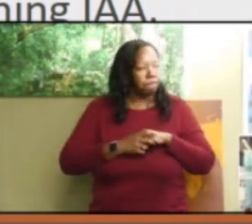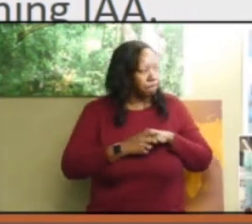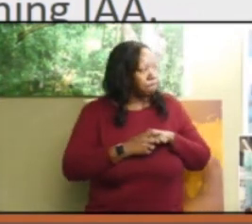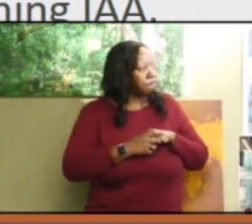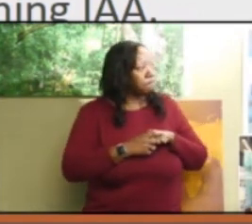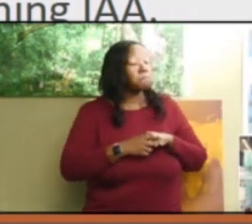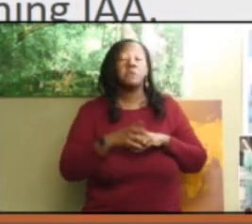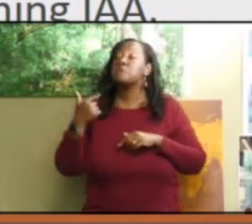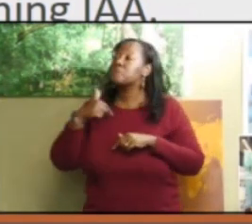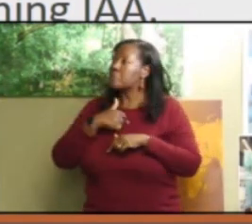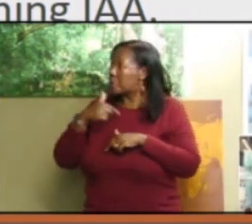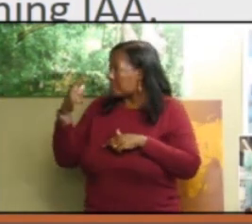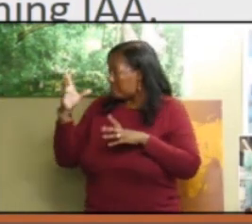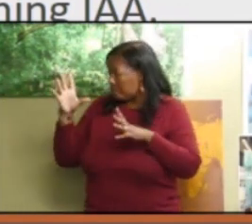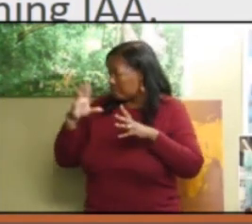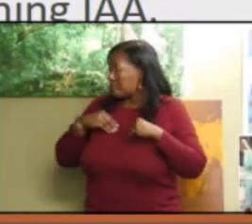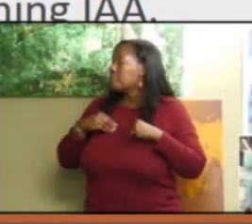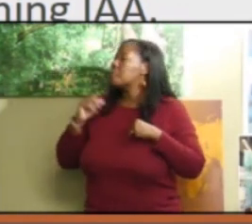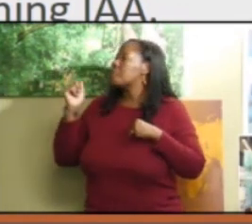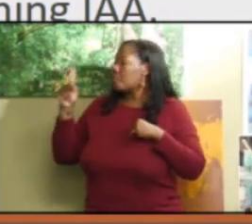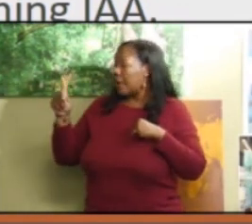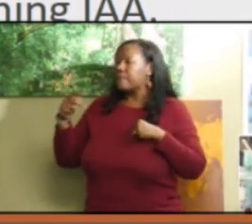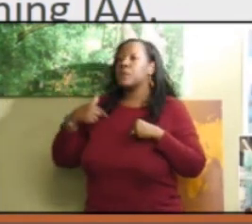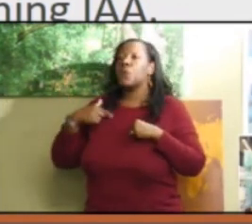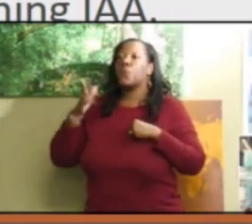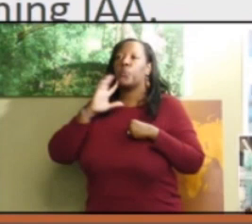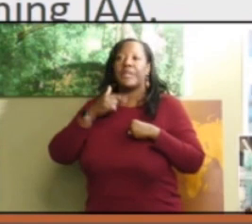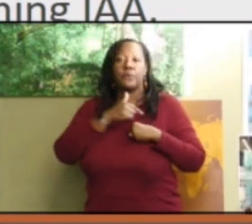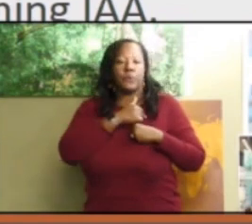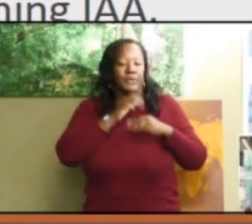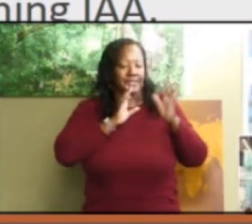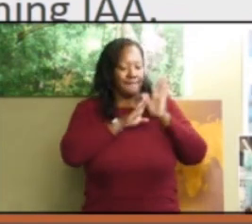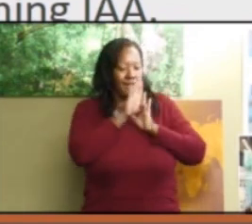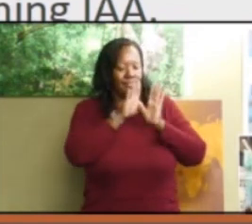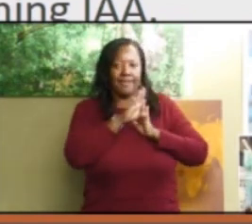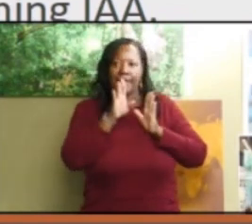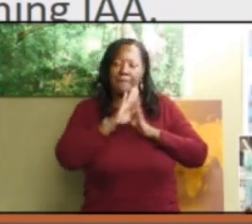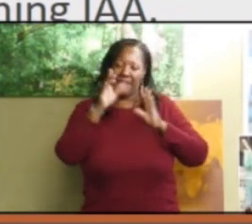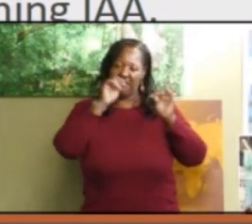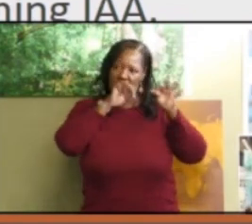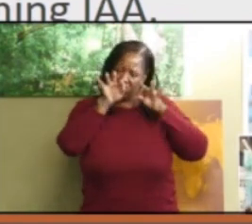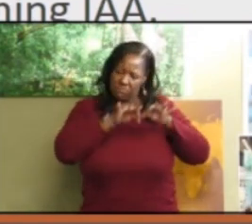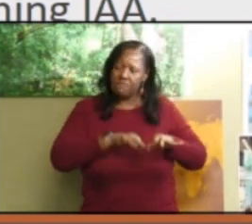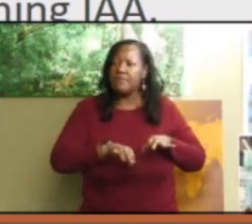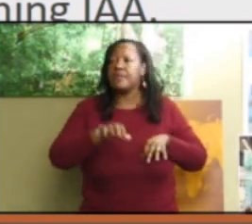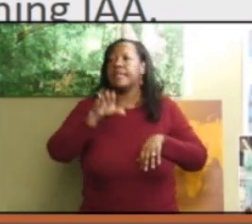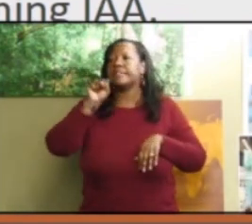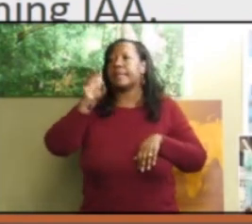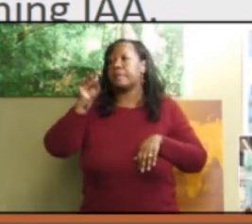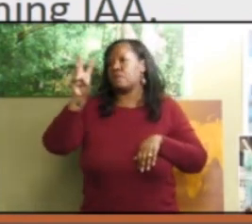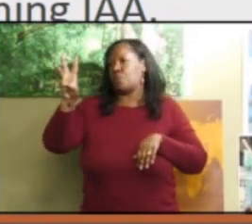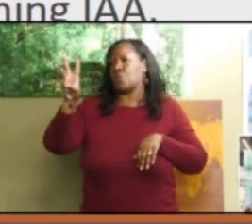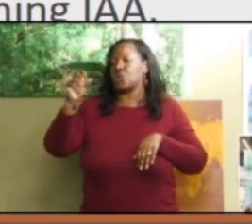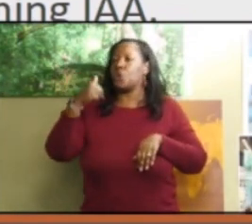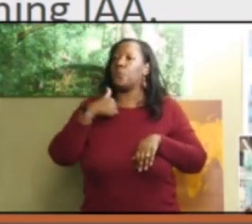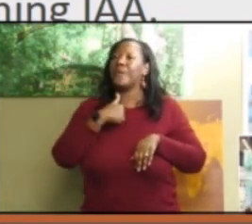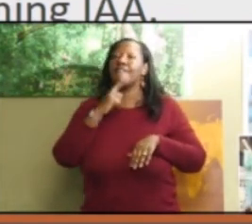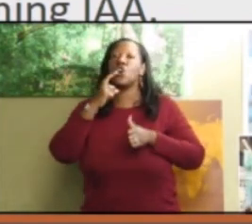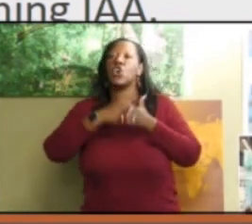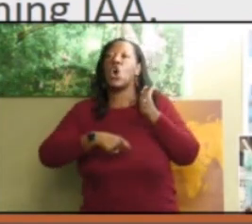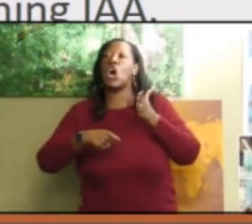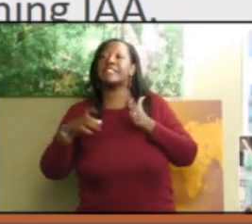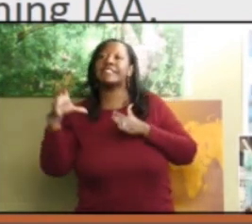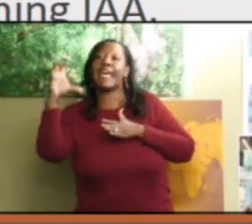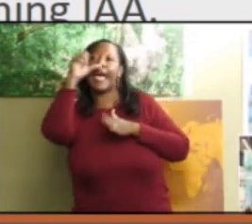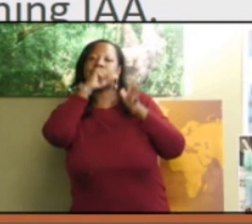SIE develops a clear statement of work. We have a cost estimator on board who will talk to you a little later